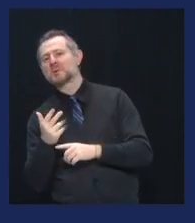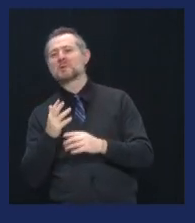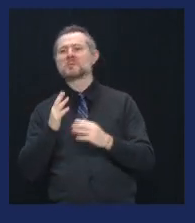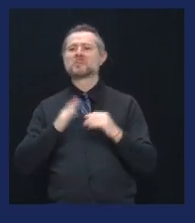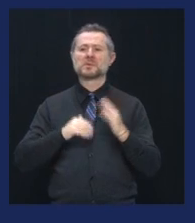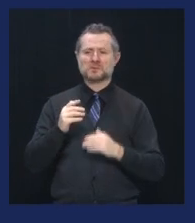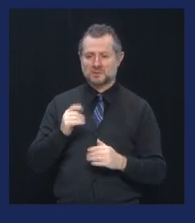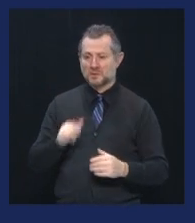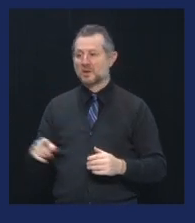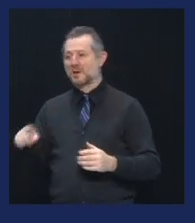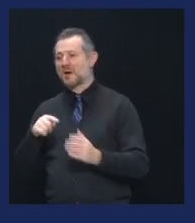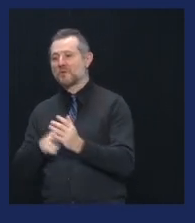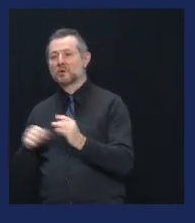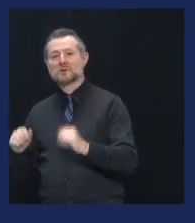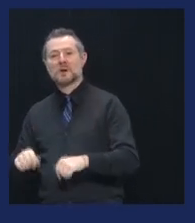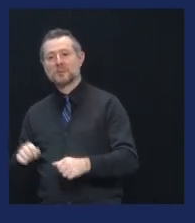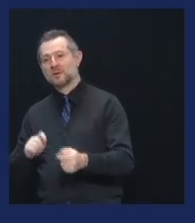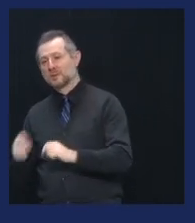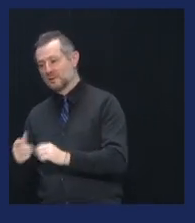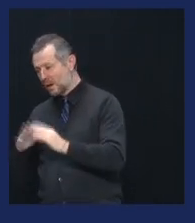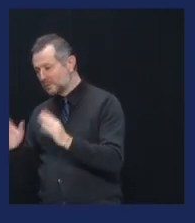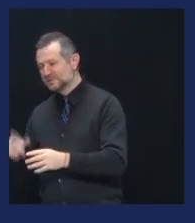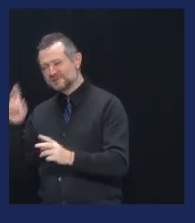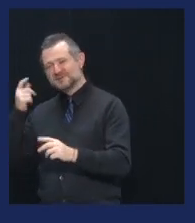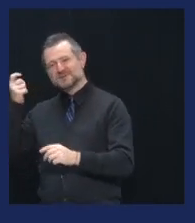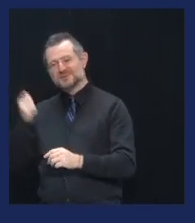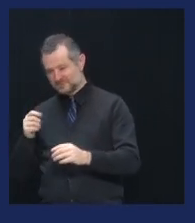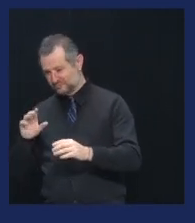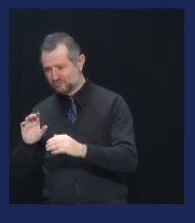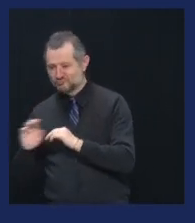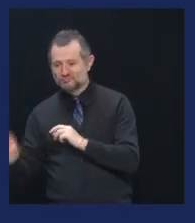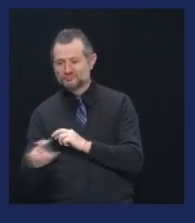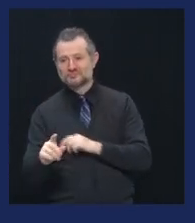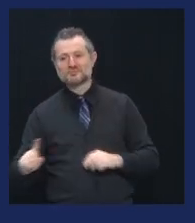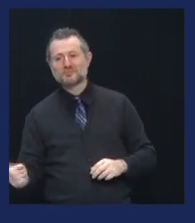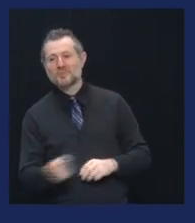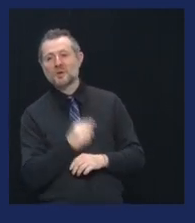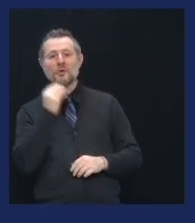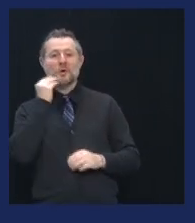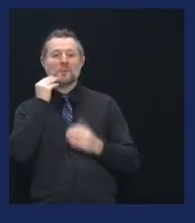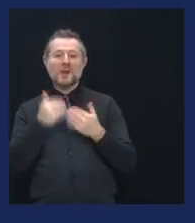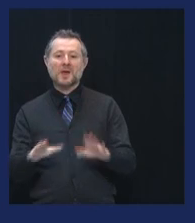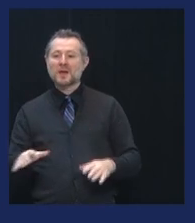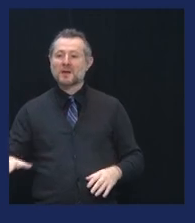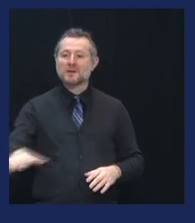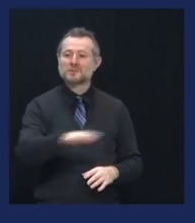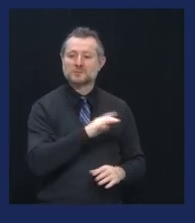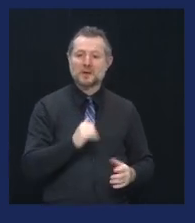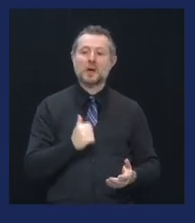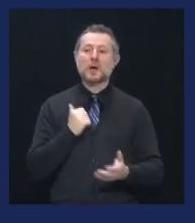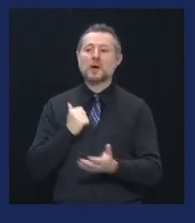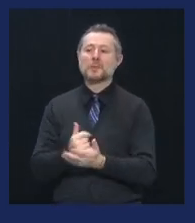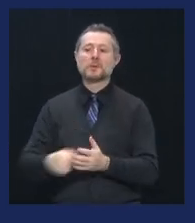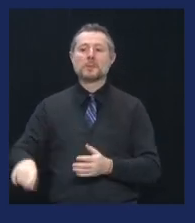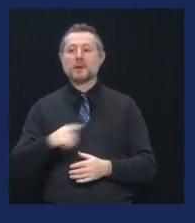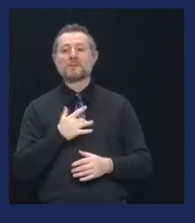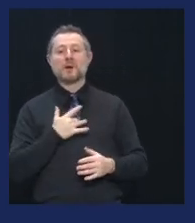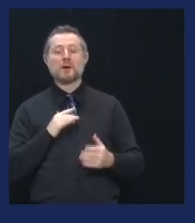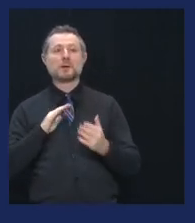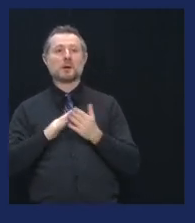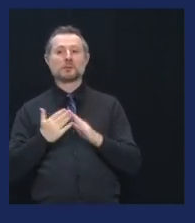supportive housing for the homeless, to help our cities seize this opportunity, to help them seize the moment in time?